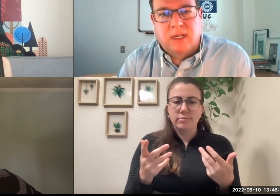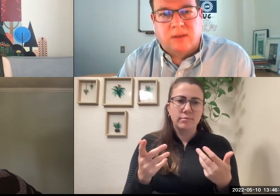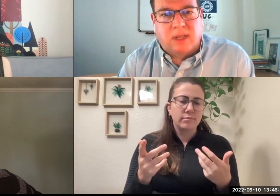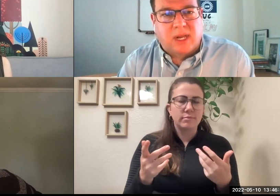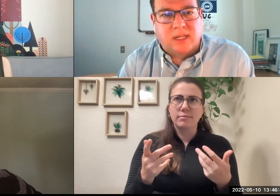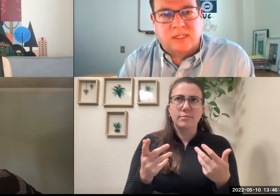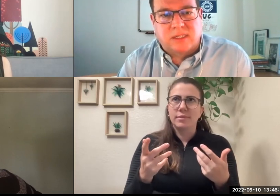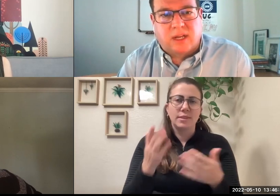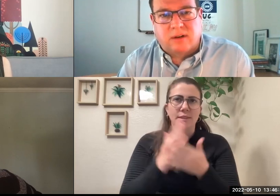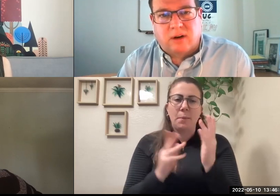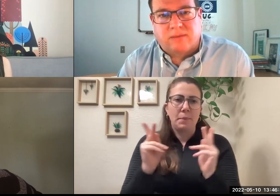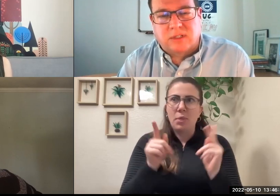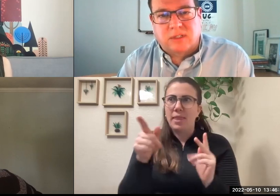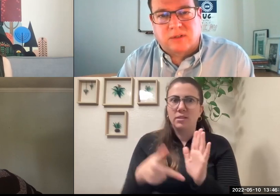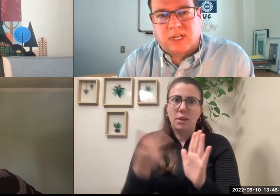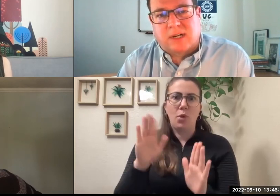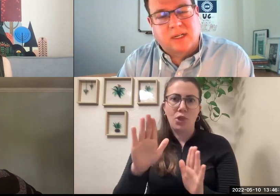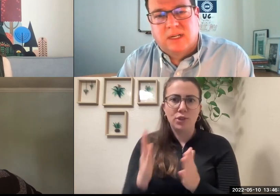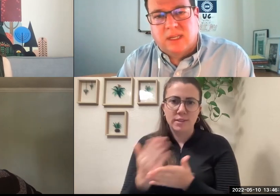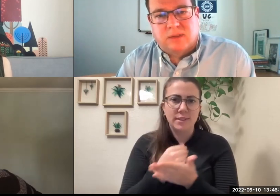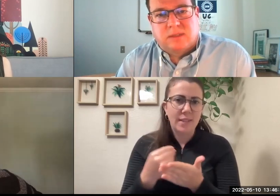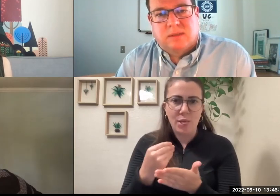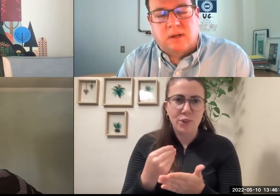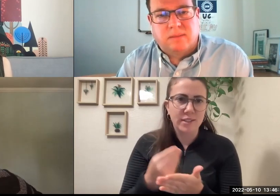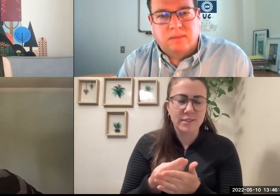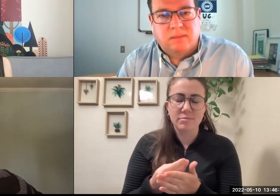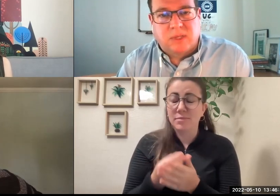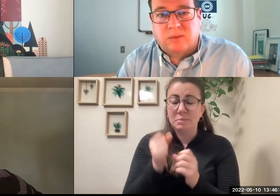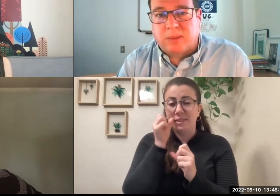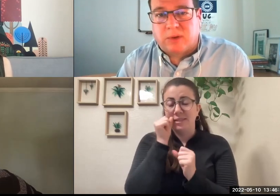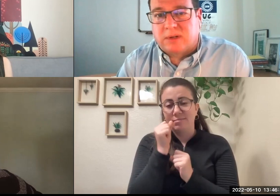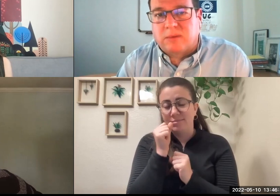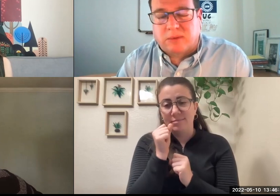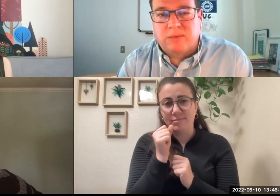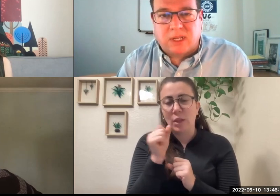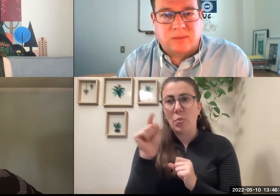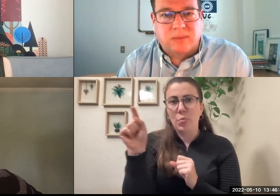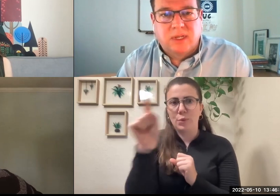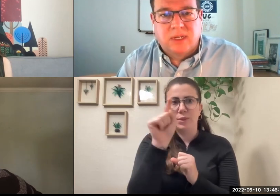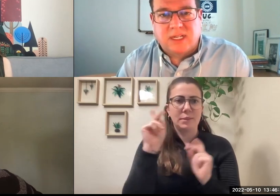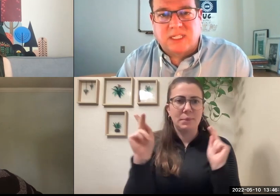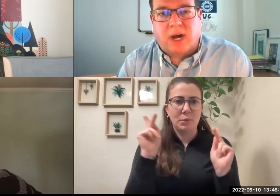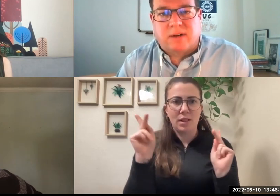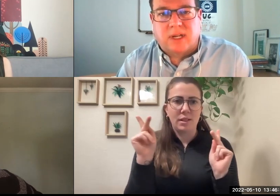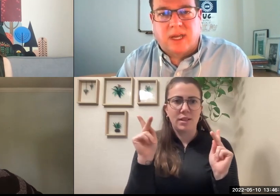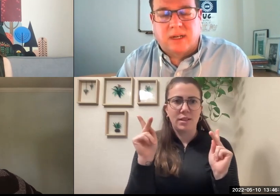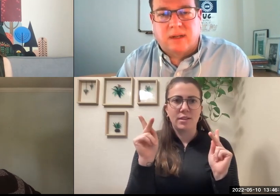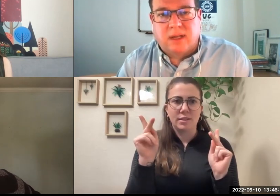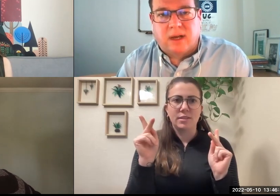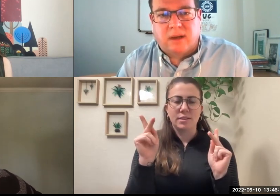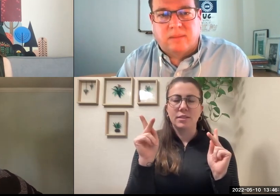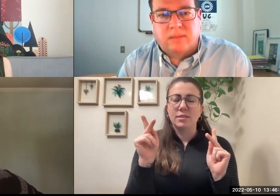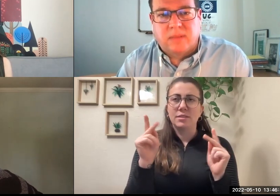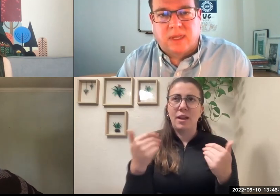salary in many instances under our first contract. That was, you know, these are people who are dealing with really some intense poverty, and